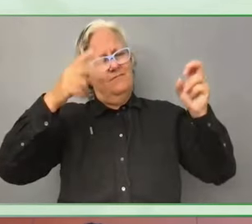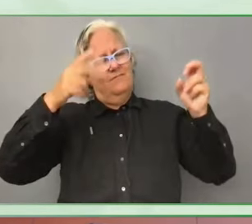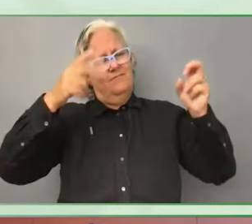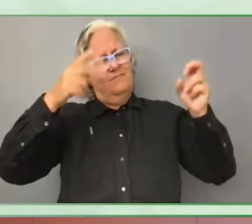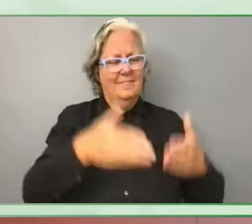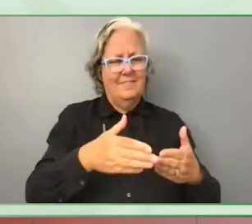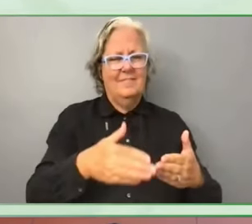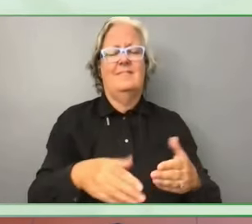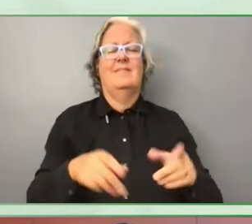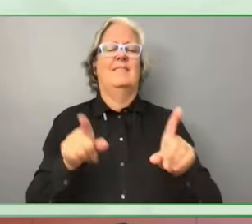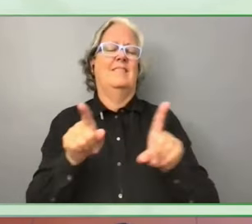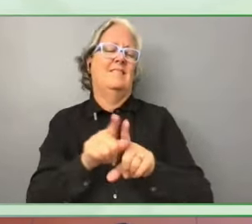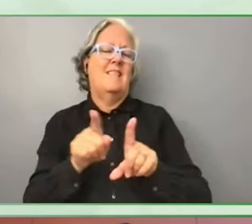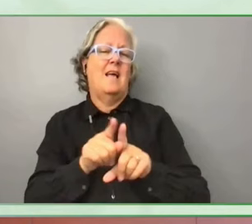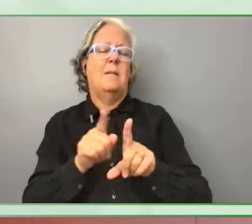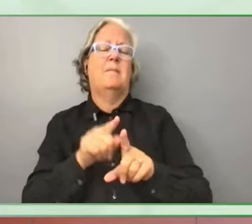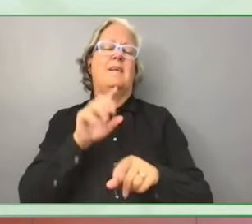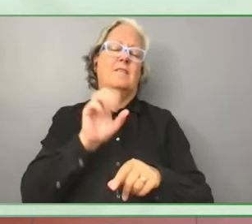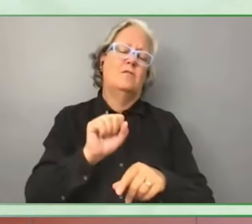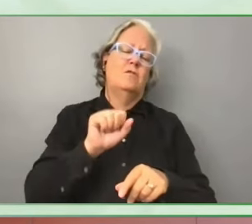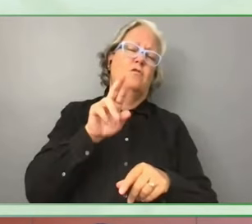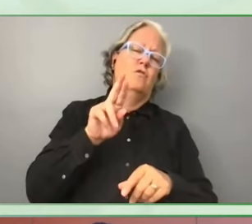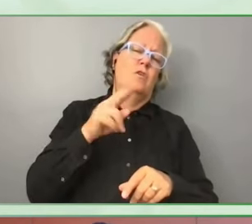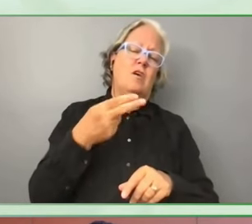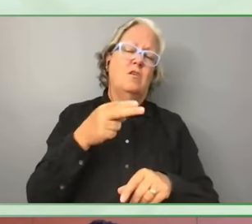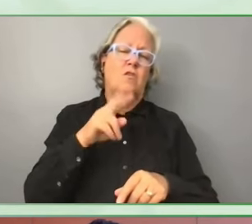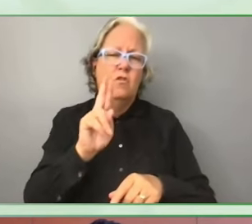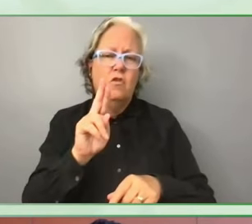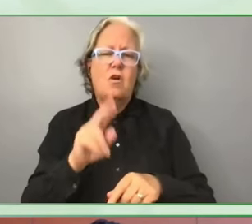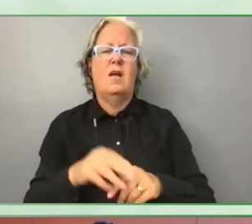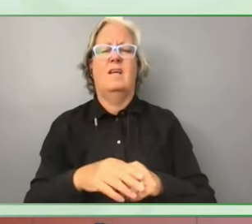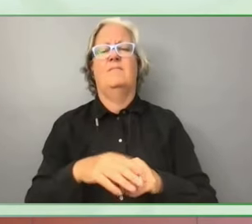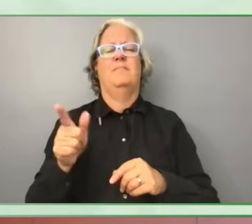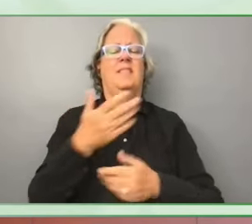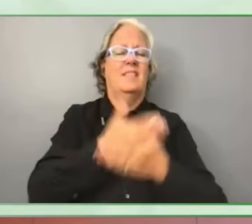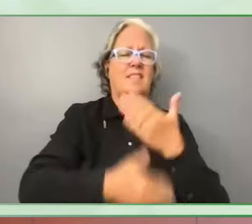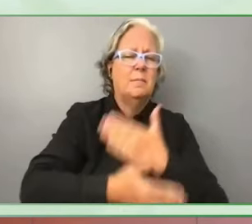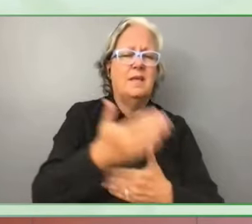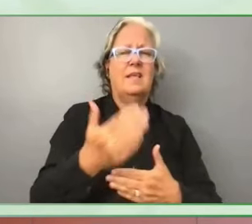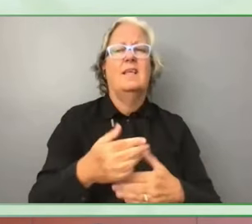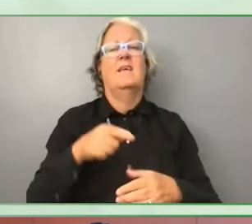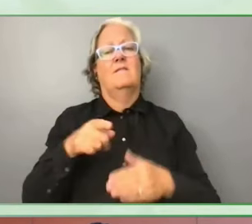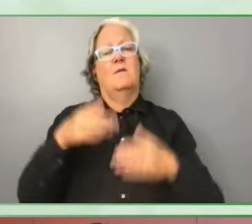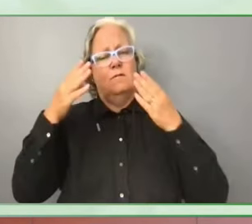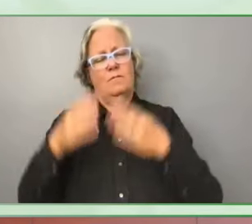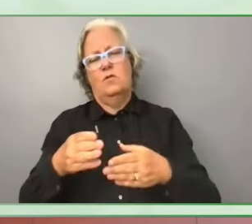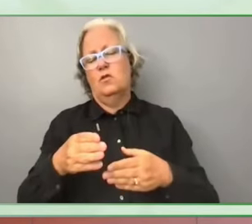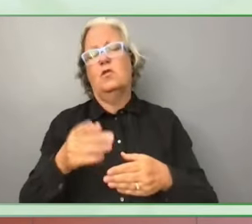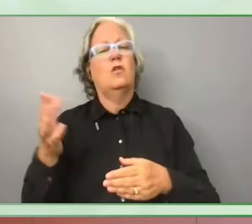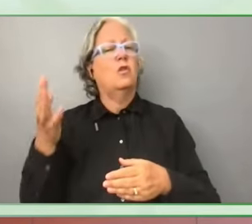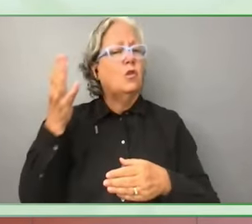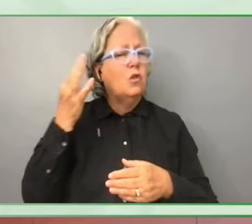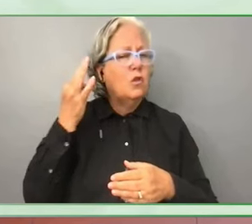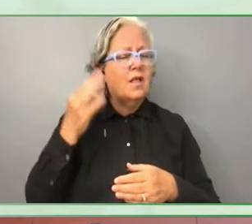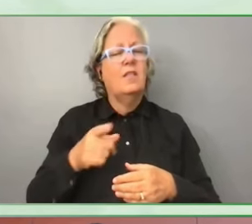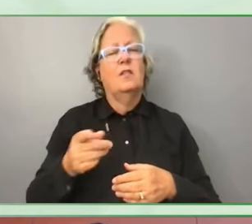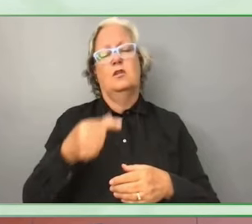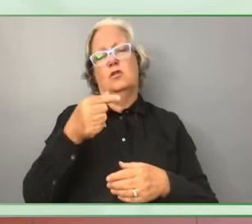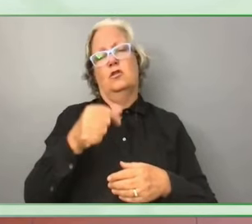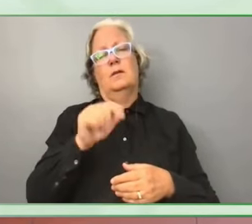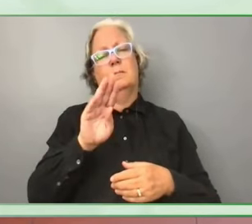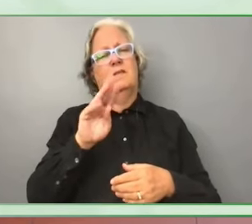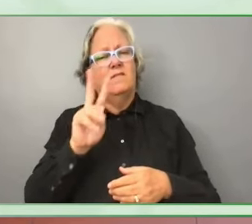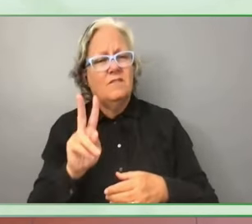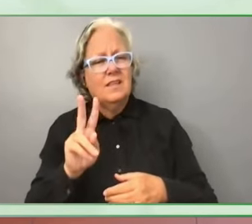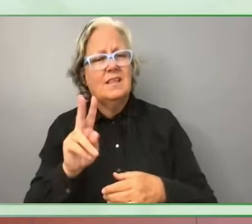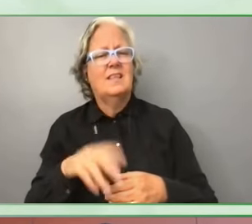empowerment, sexual and reproductive health rights for women and girls with disability, gender-based violence, which is one of our most